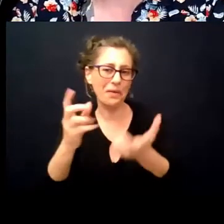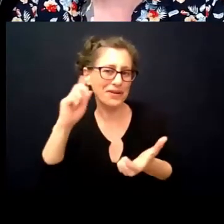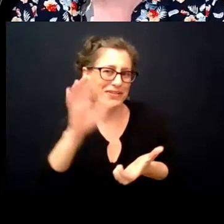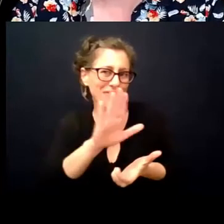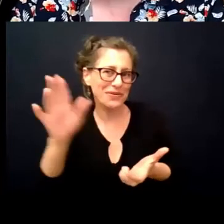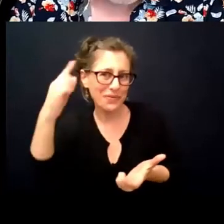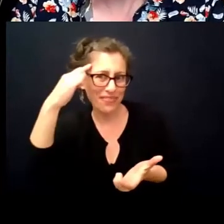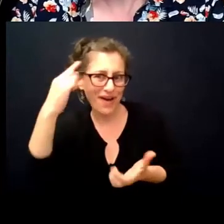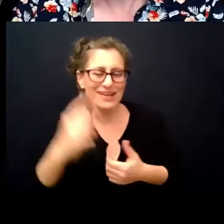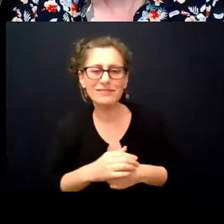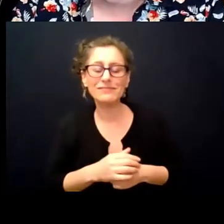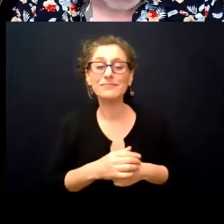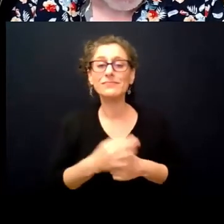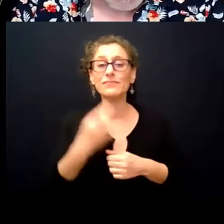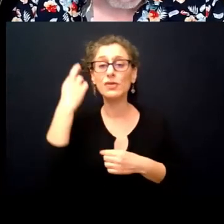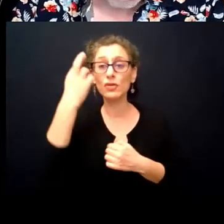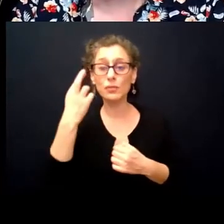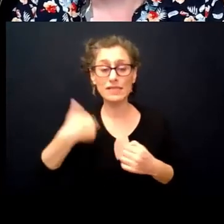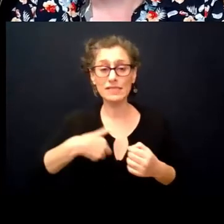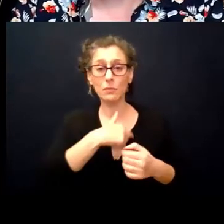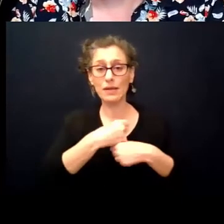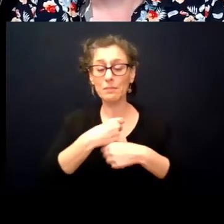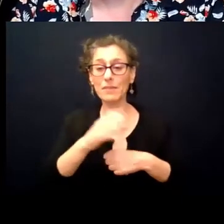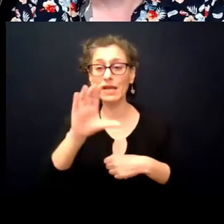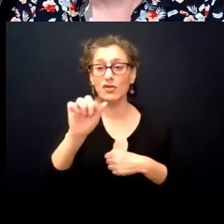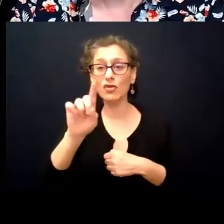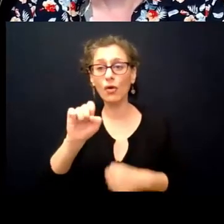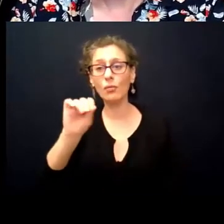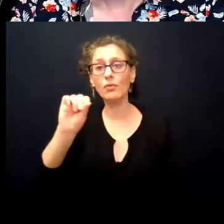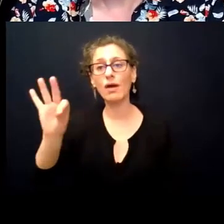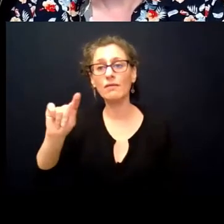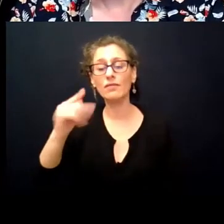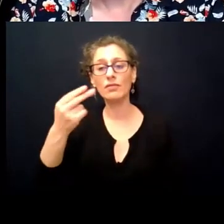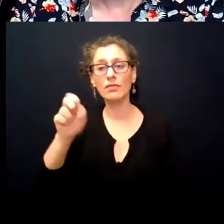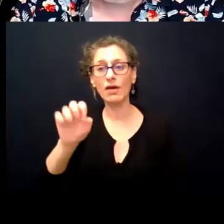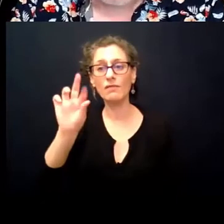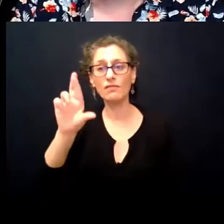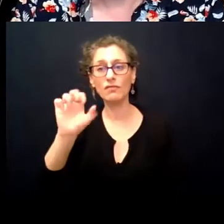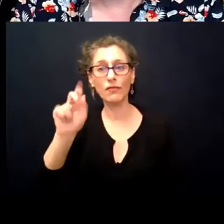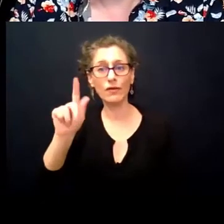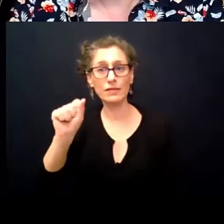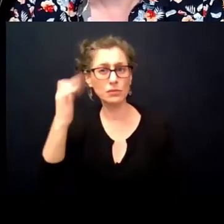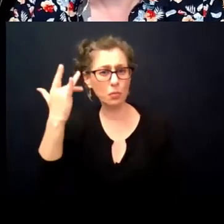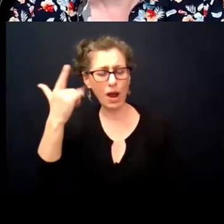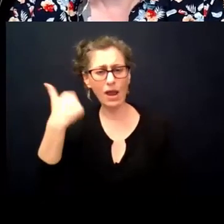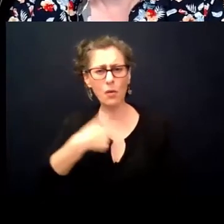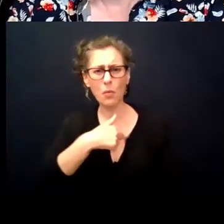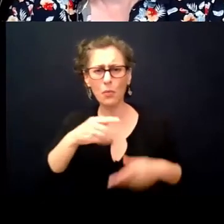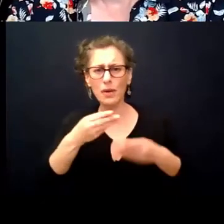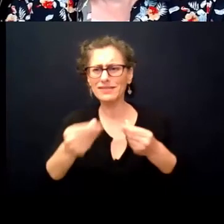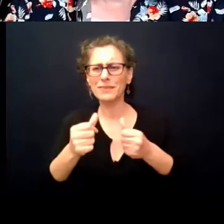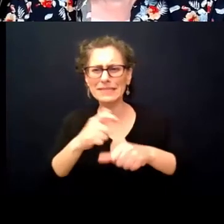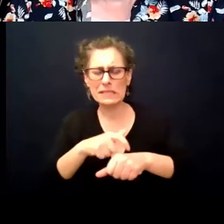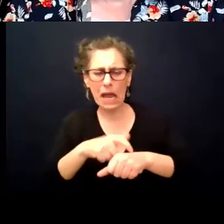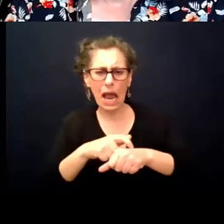Yeah, and the reason why we made Code of the Freaks partly is that, we spend the time dissecting